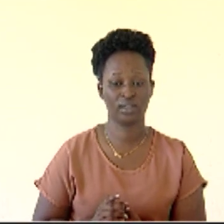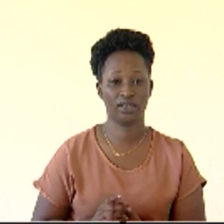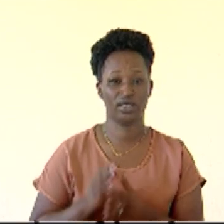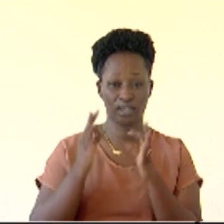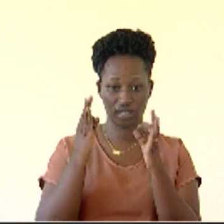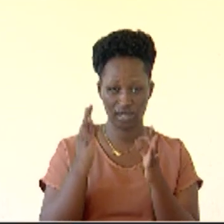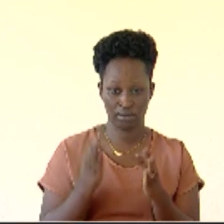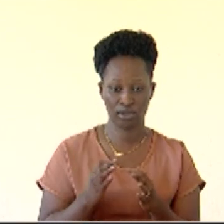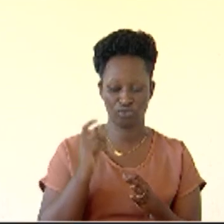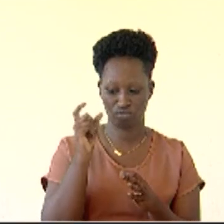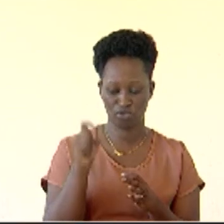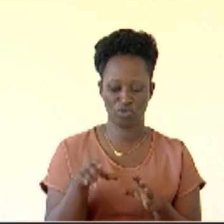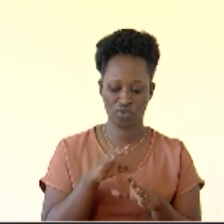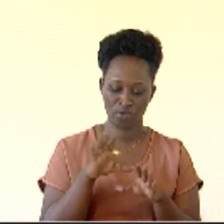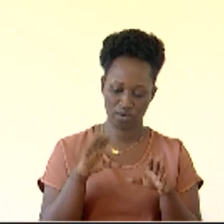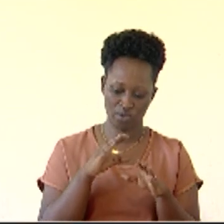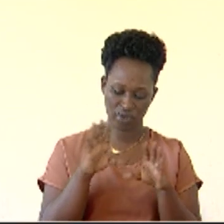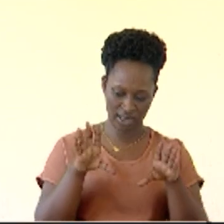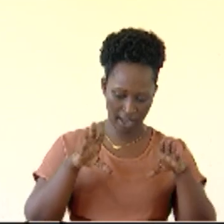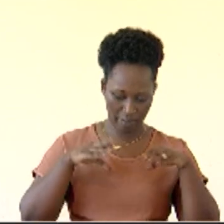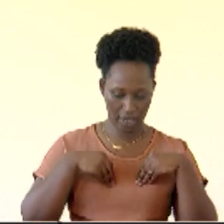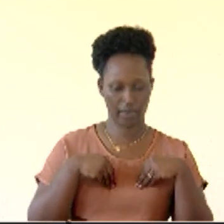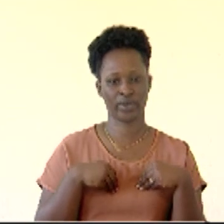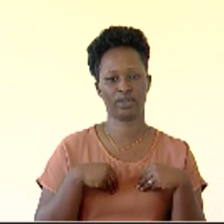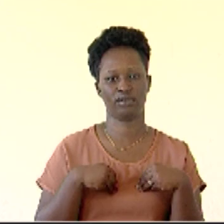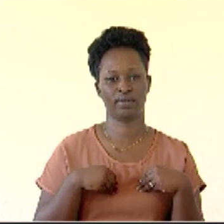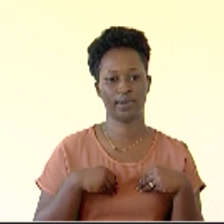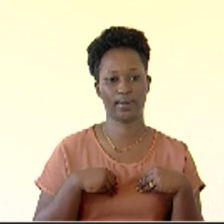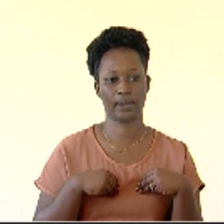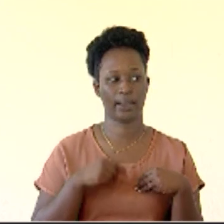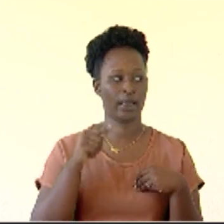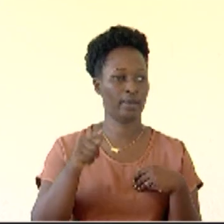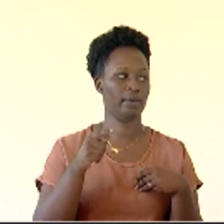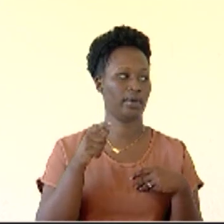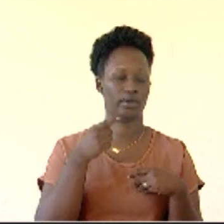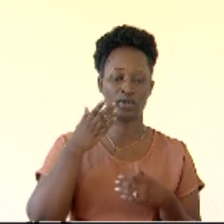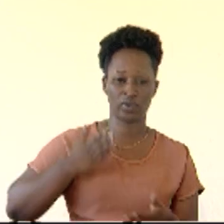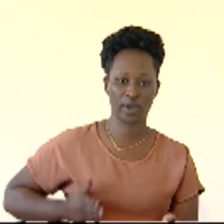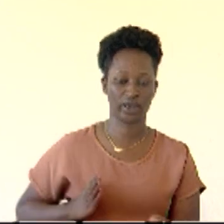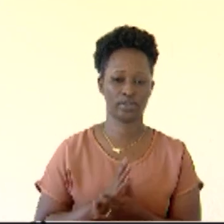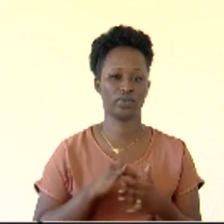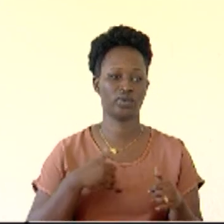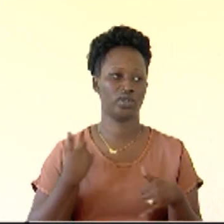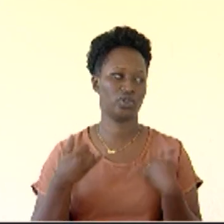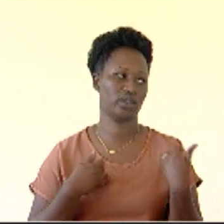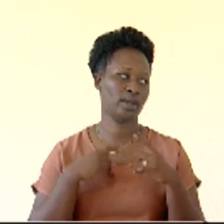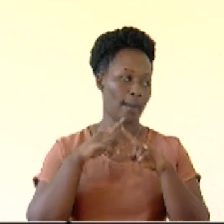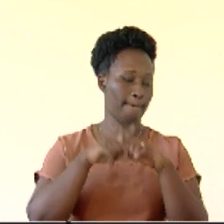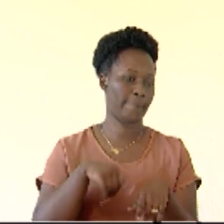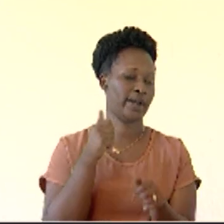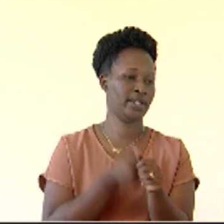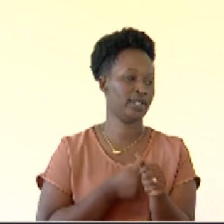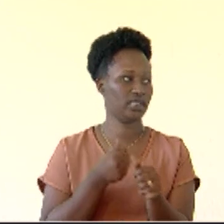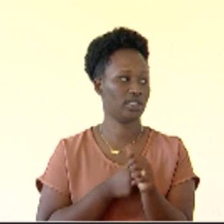justifiable to every person. And this is a right supposed to be enjoyed by each and